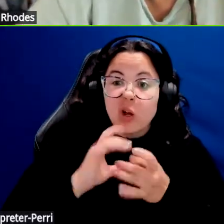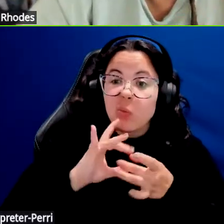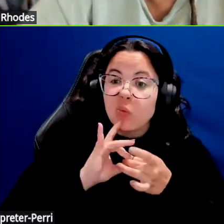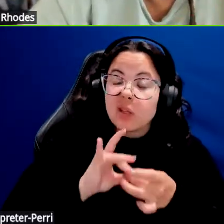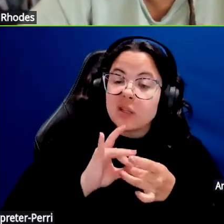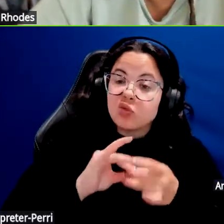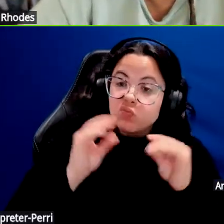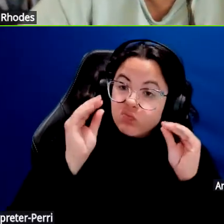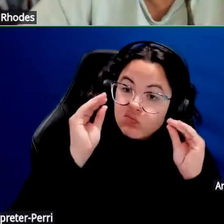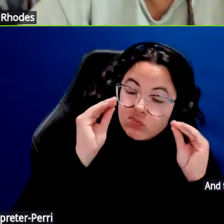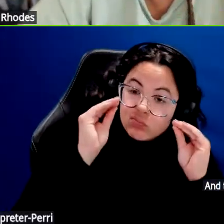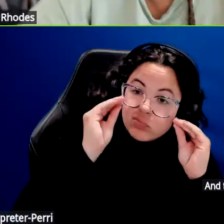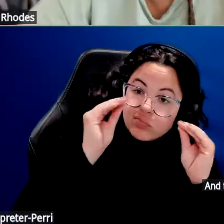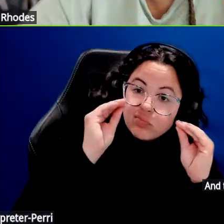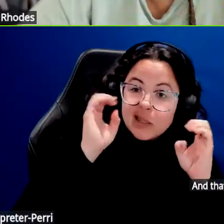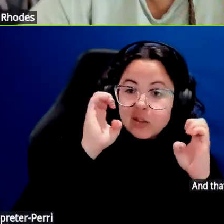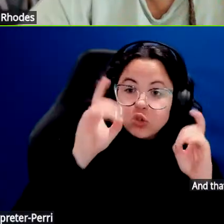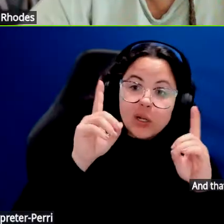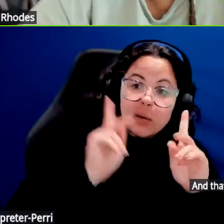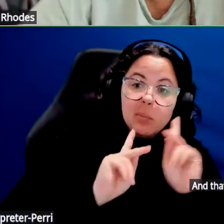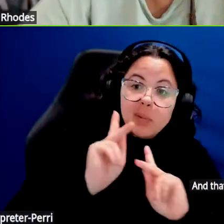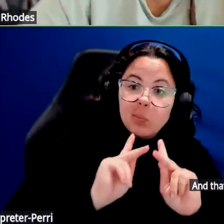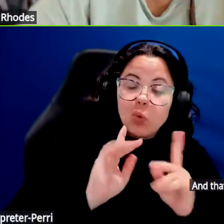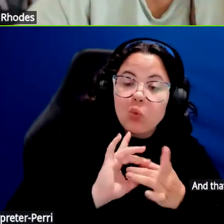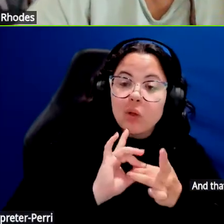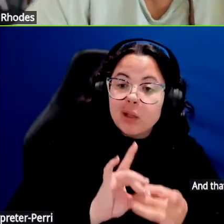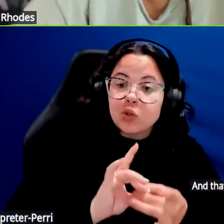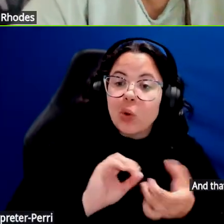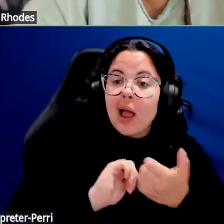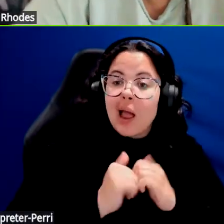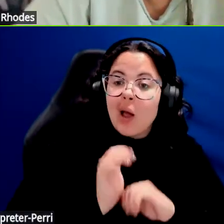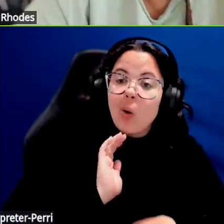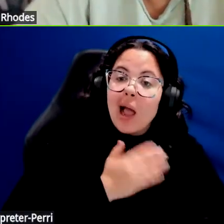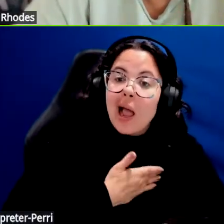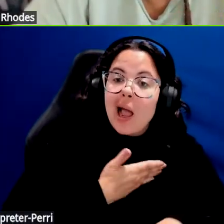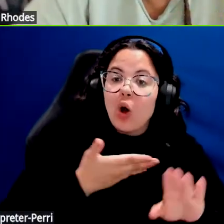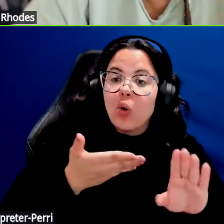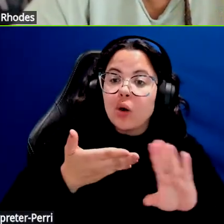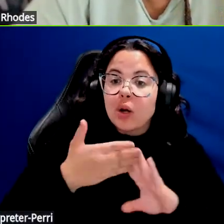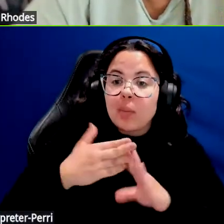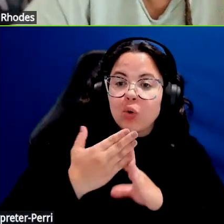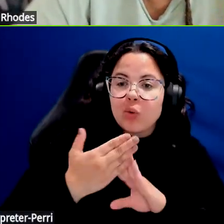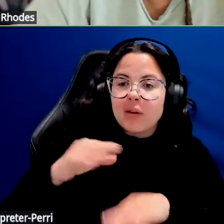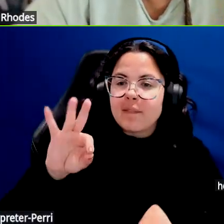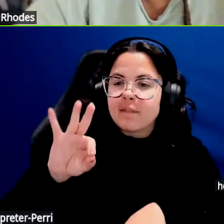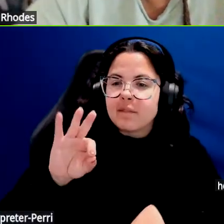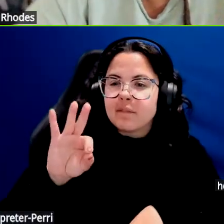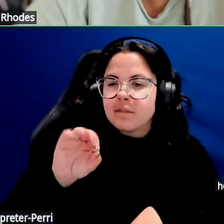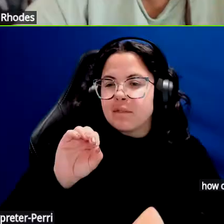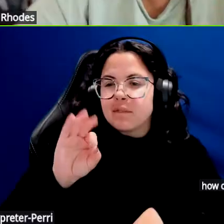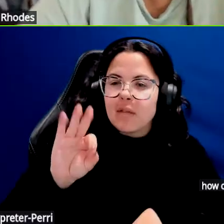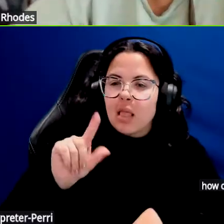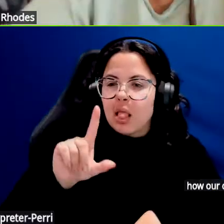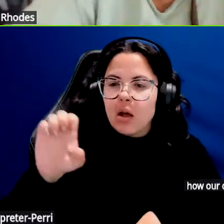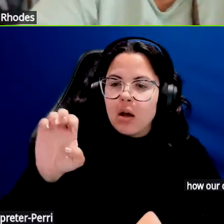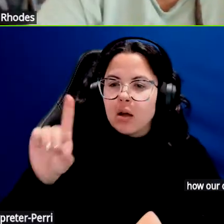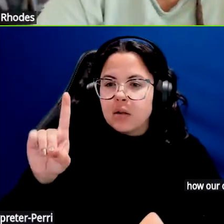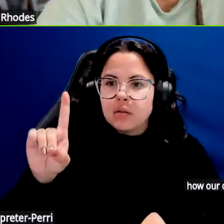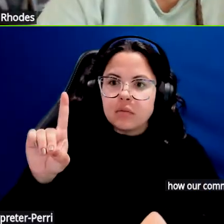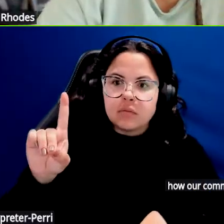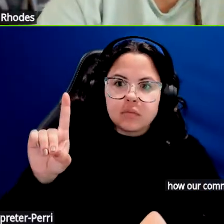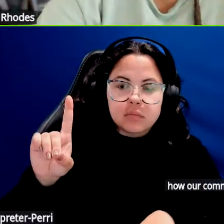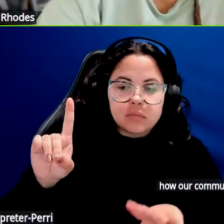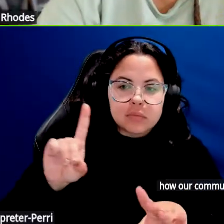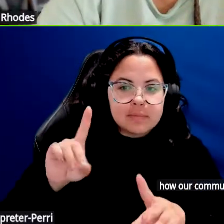educating folks about how our communities flood because of climate change, which is real,